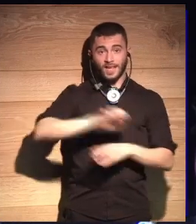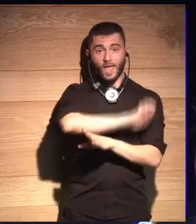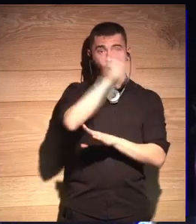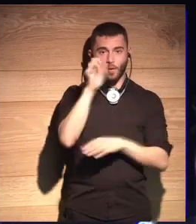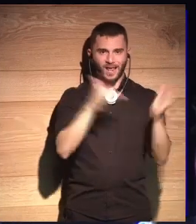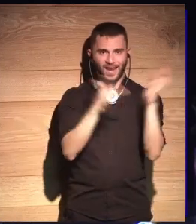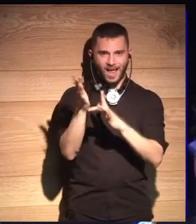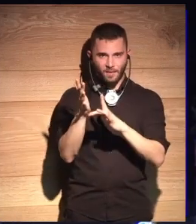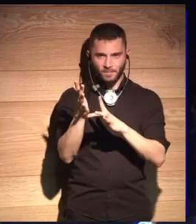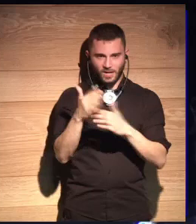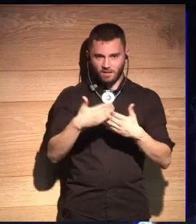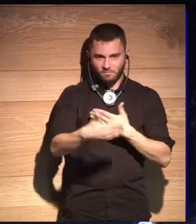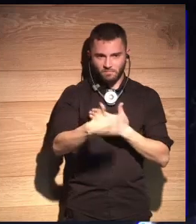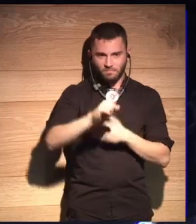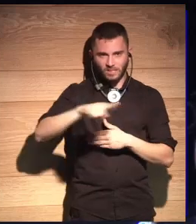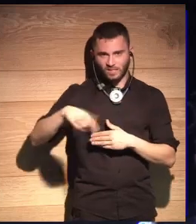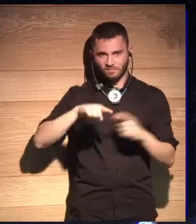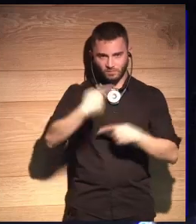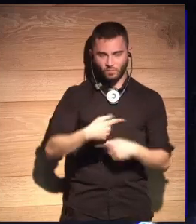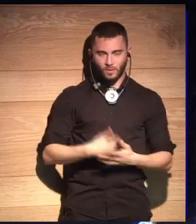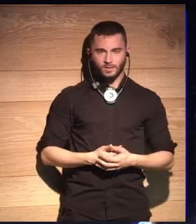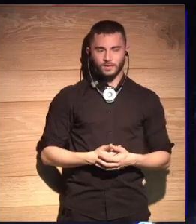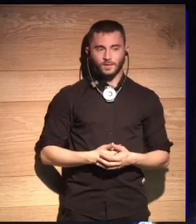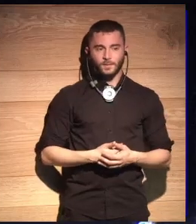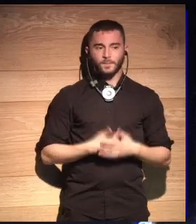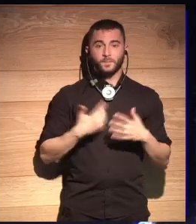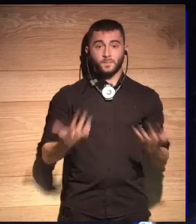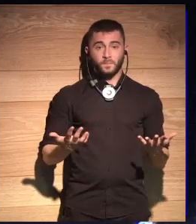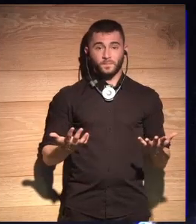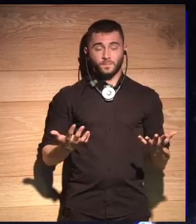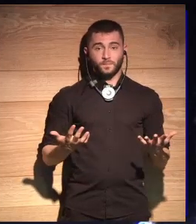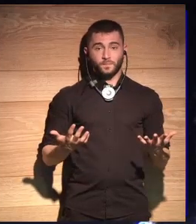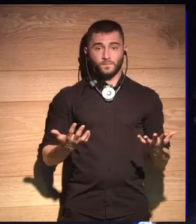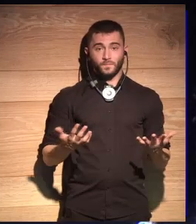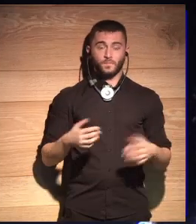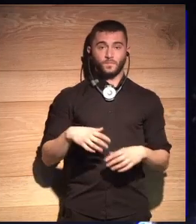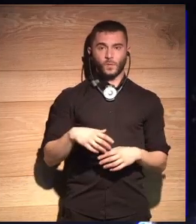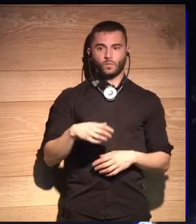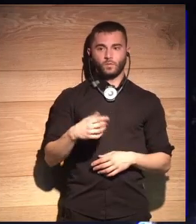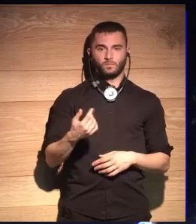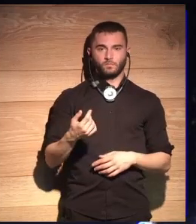small business with an extremely active social media presence. So that's another type of thing, and that was